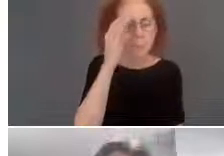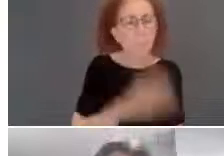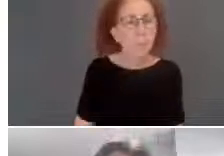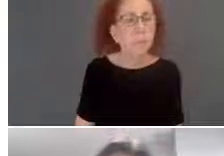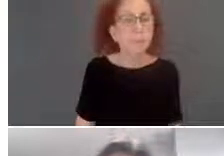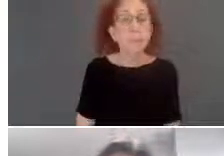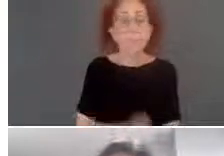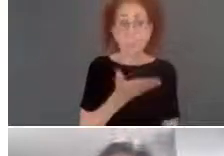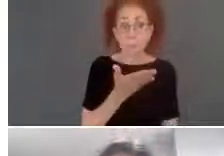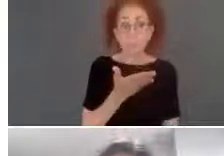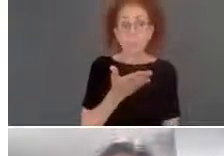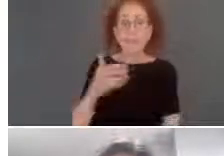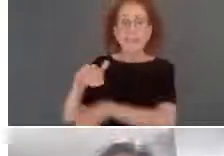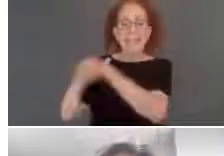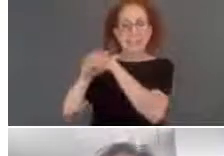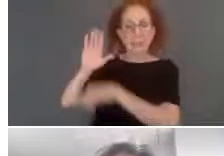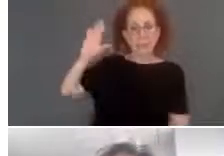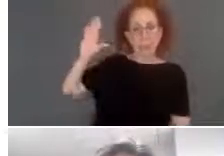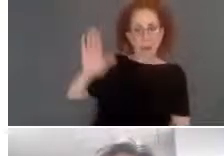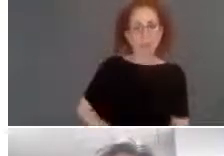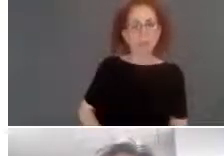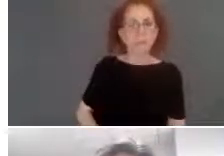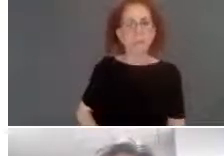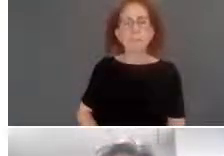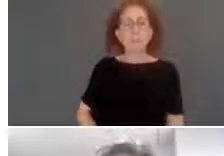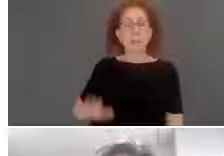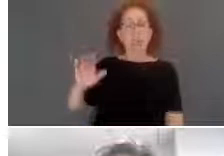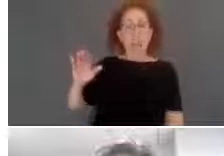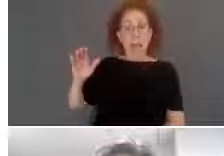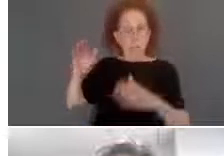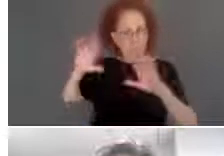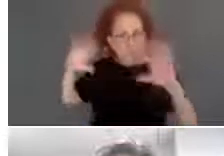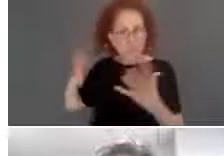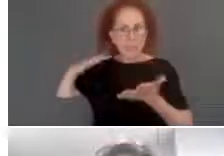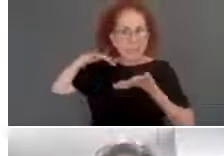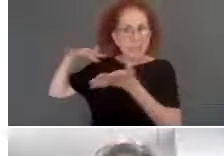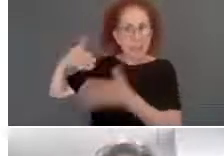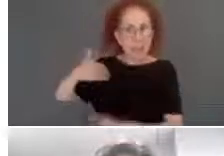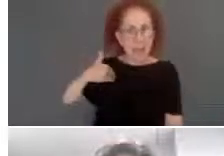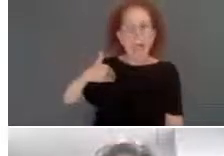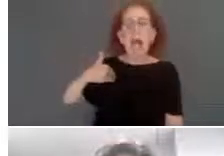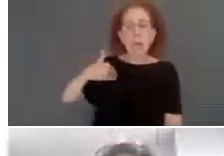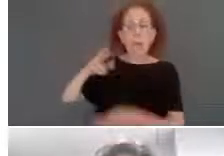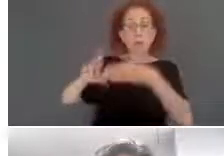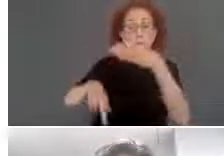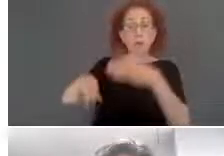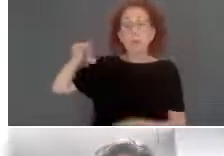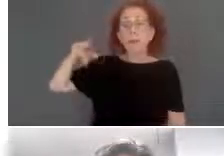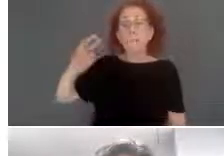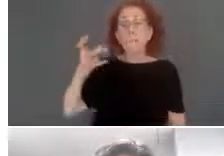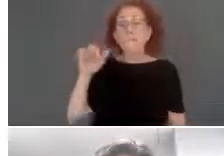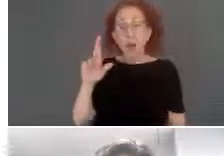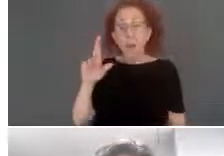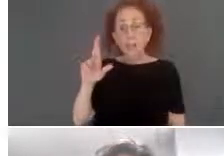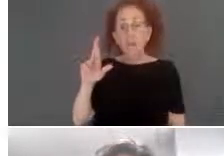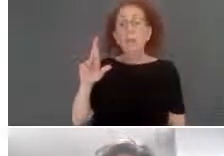So this is from England. They did a big study and found that the Pfizer vaccine was 88%